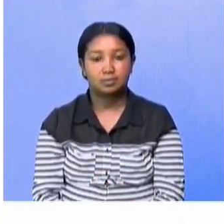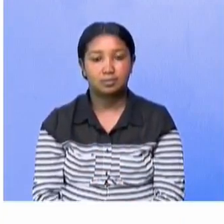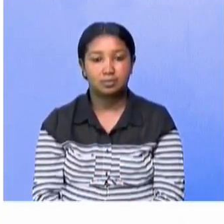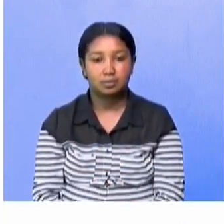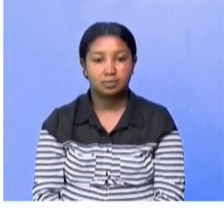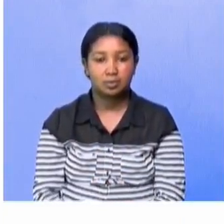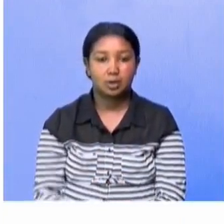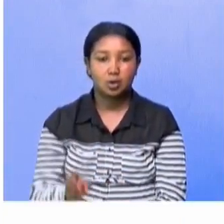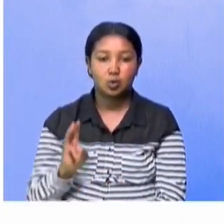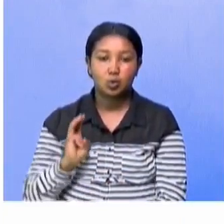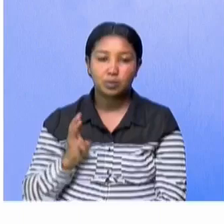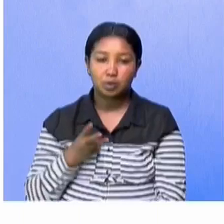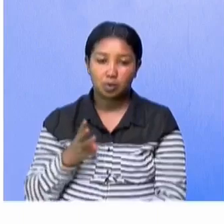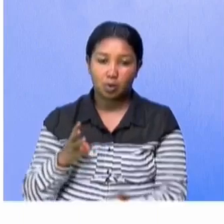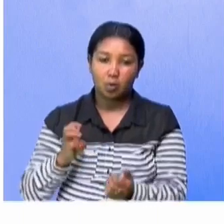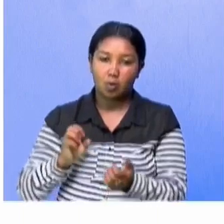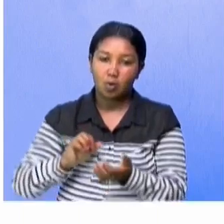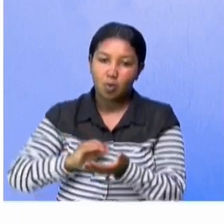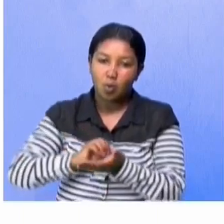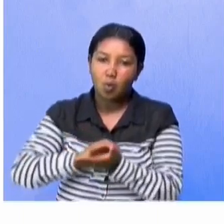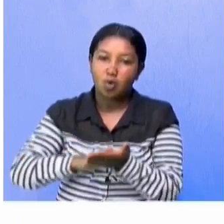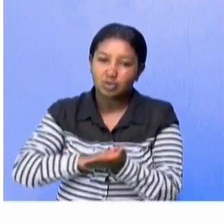we wash